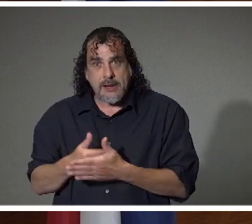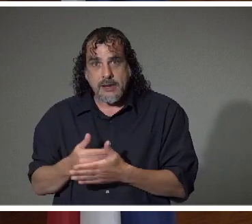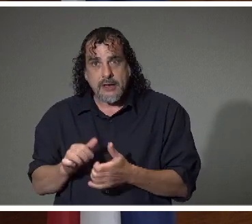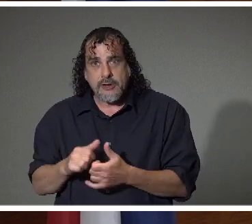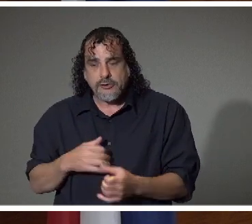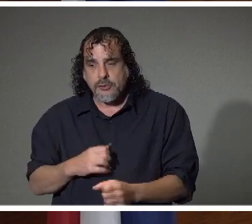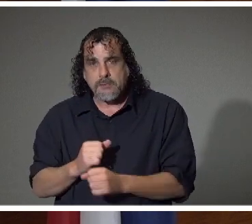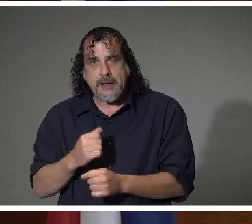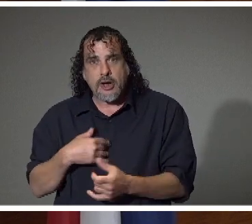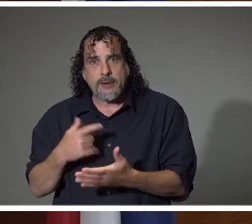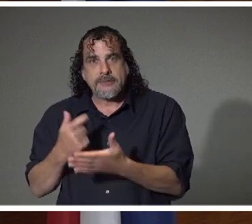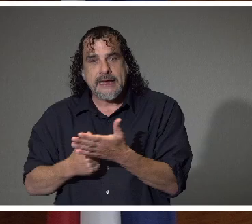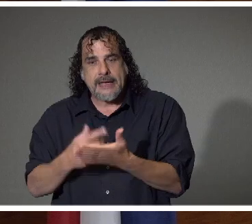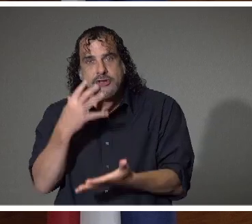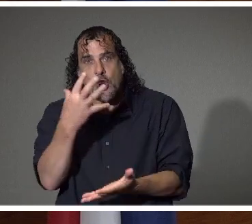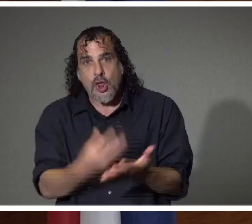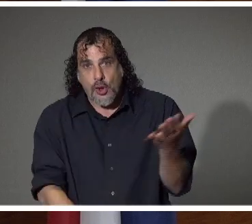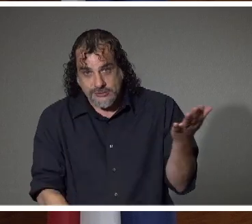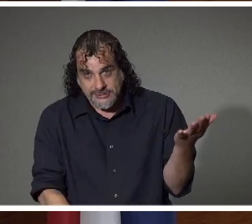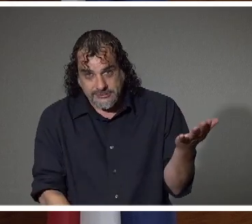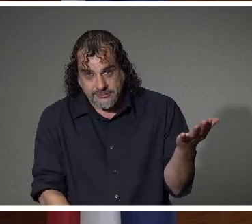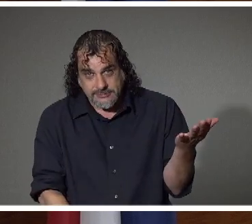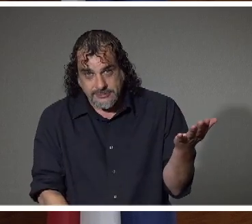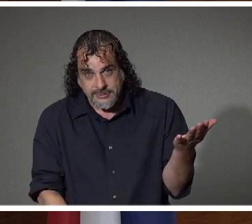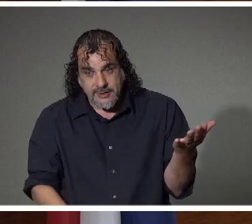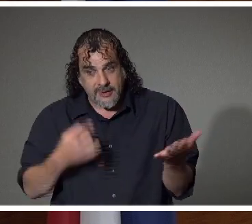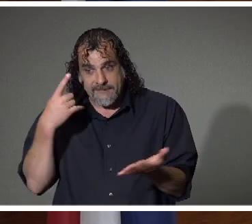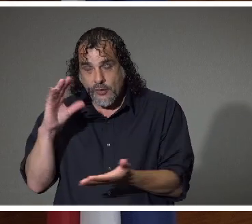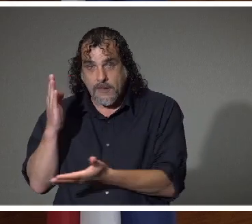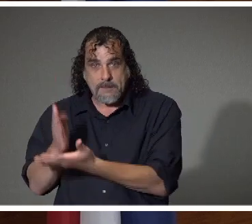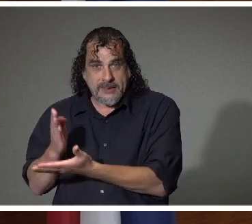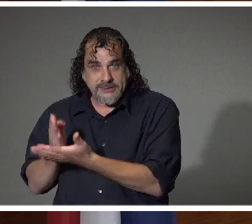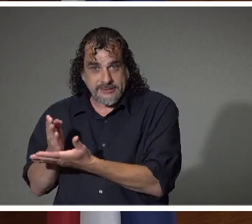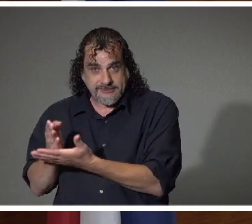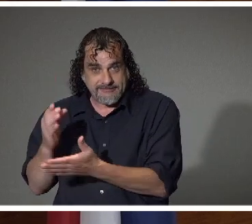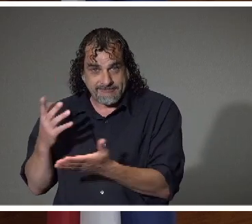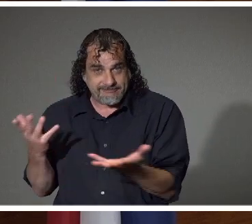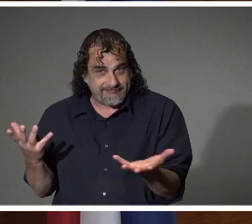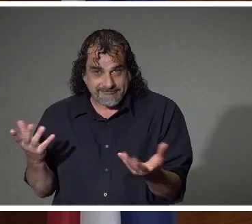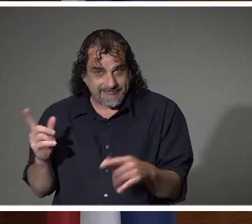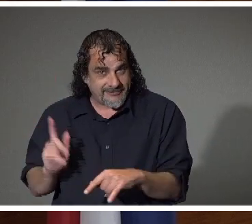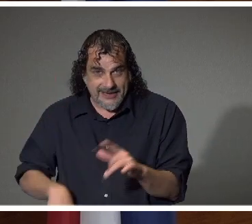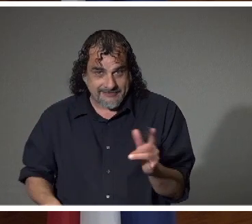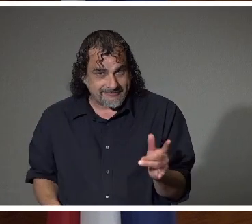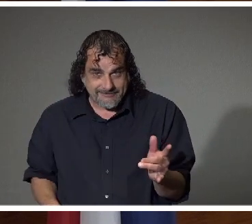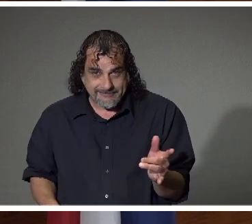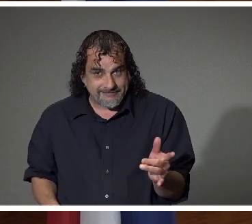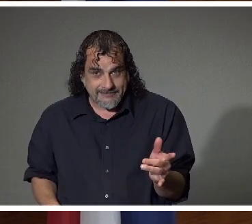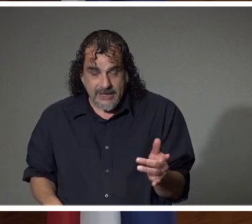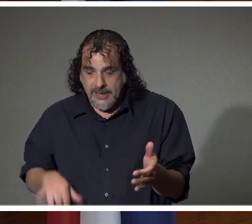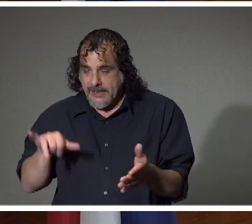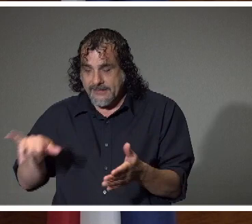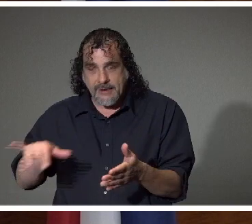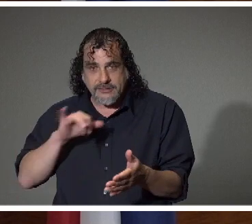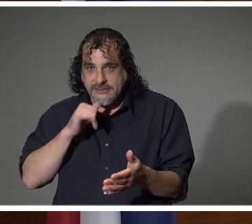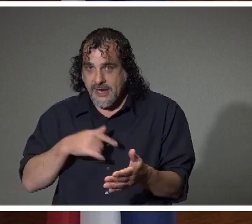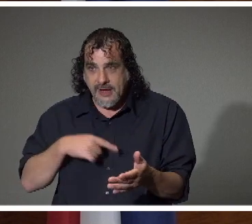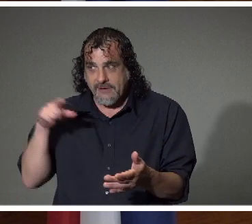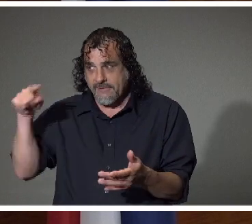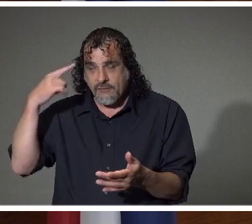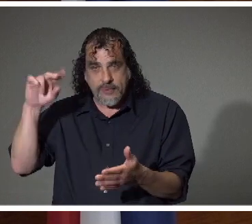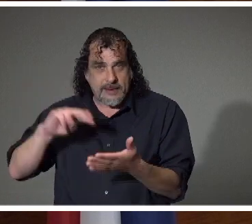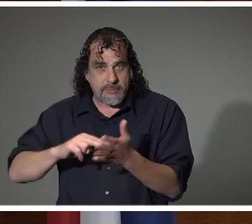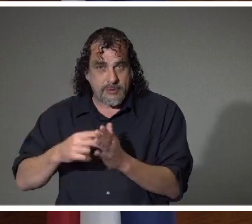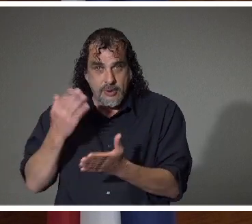make up revenue losses, either for state or local governments. That was not the intent of the legislation from